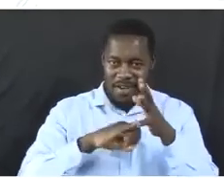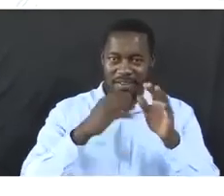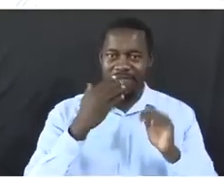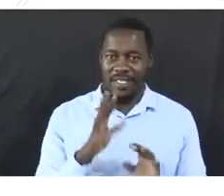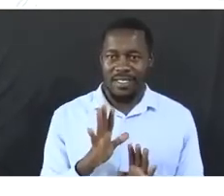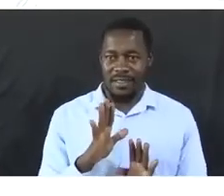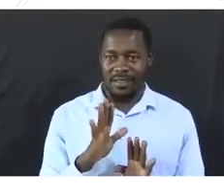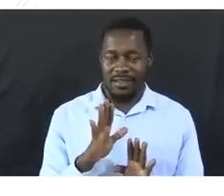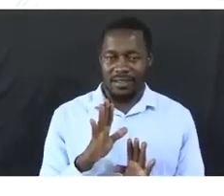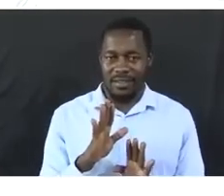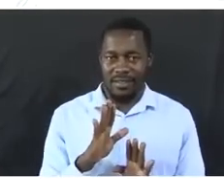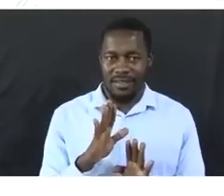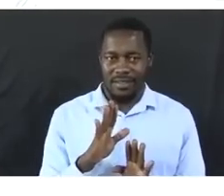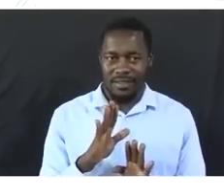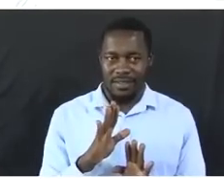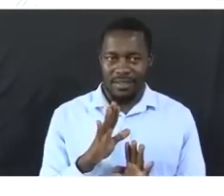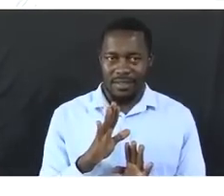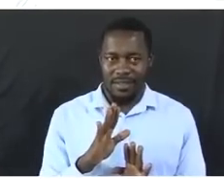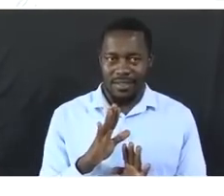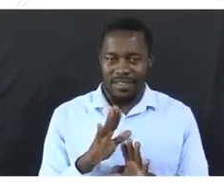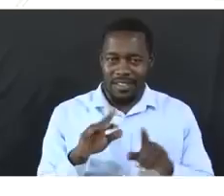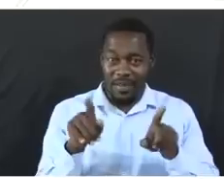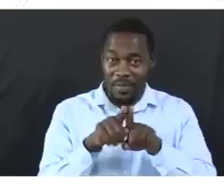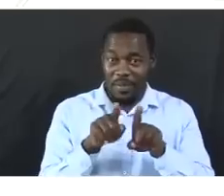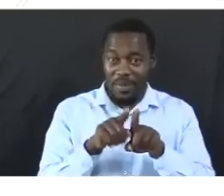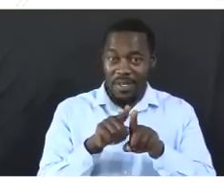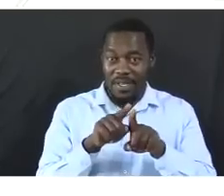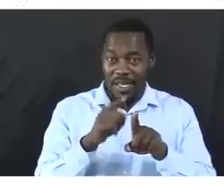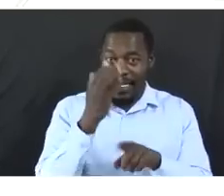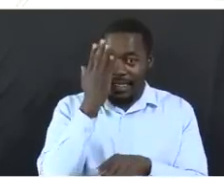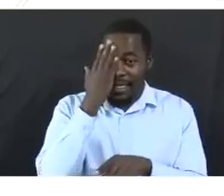even Moses can put asunder.